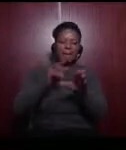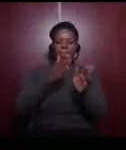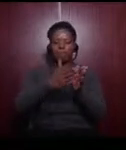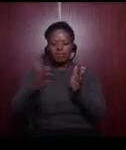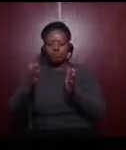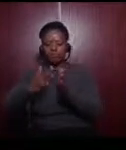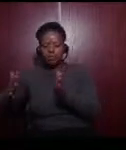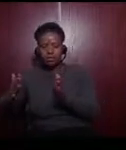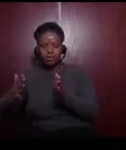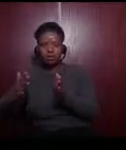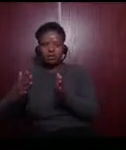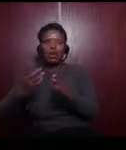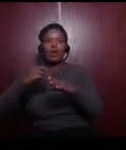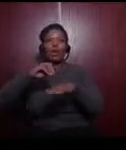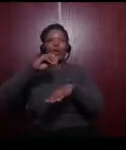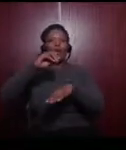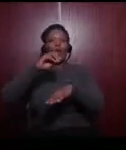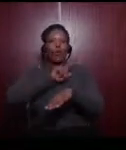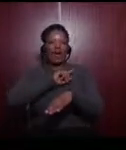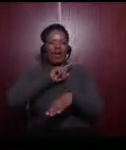kakhulu is that